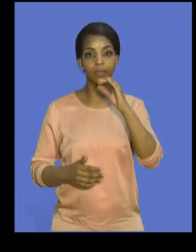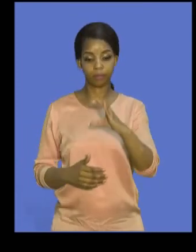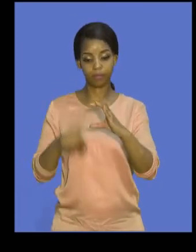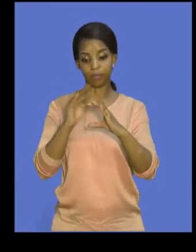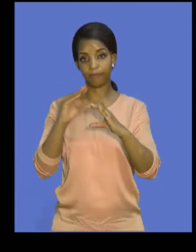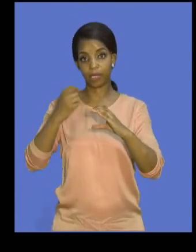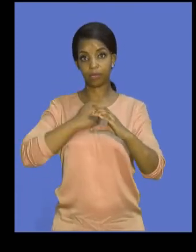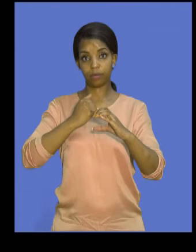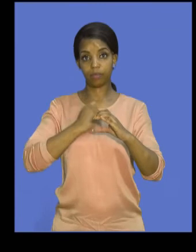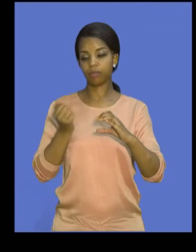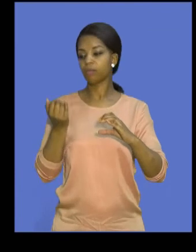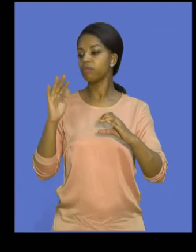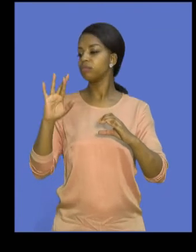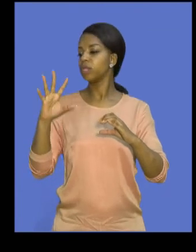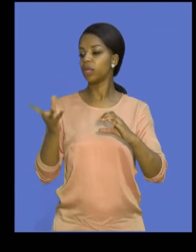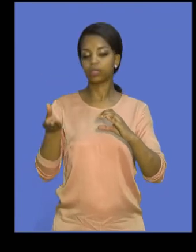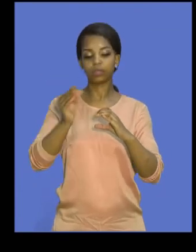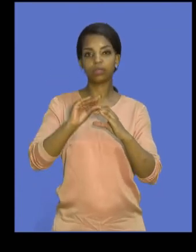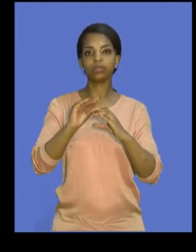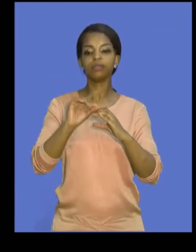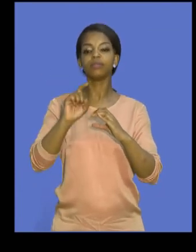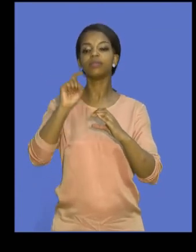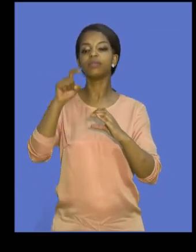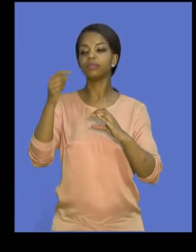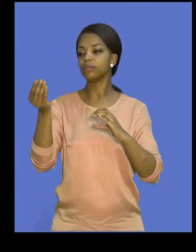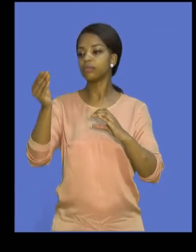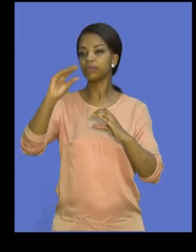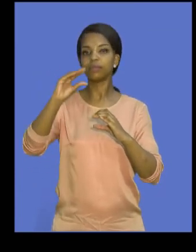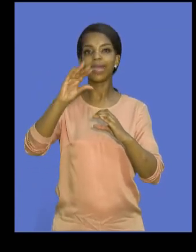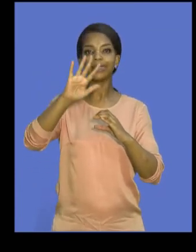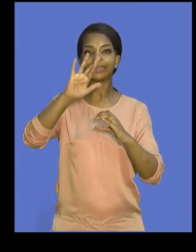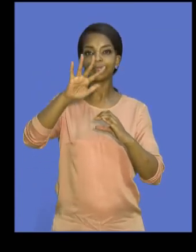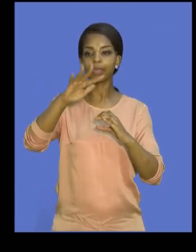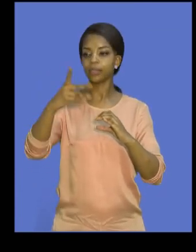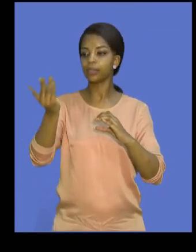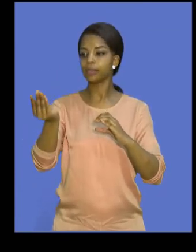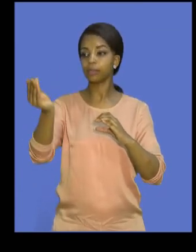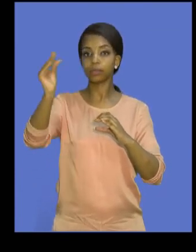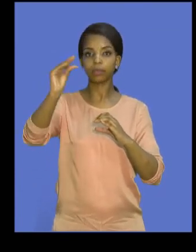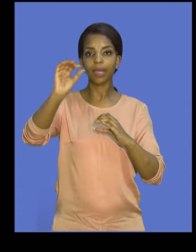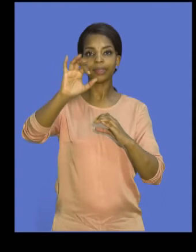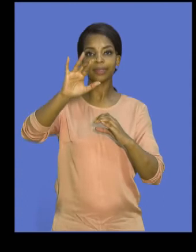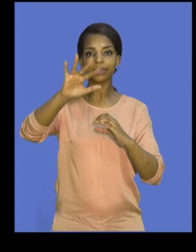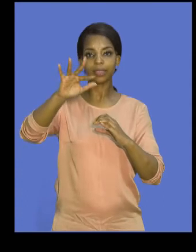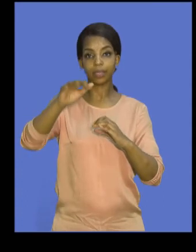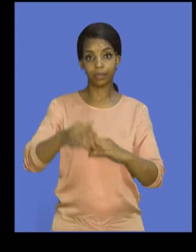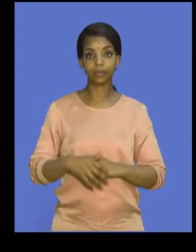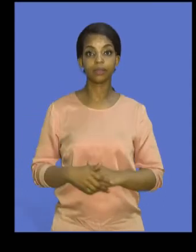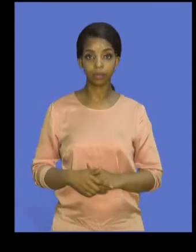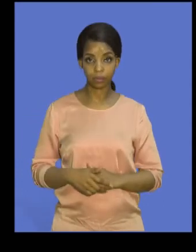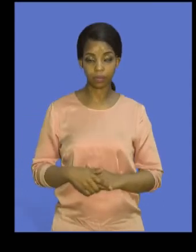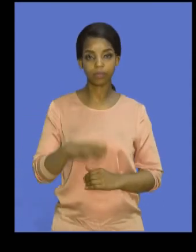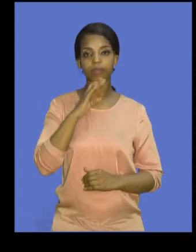also changed with 10 rands. That also changed with 10 rands. And that also changed with 10 rands. So it is